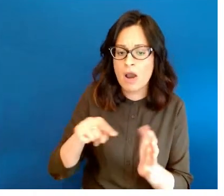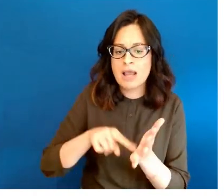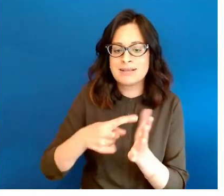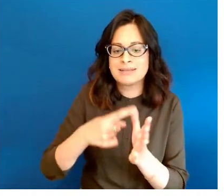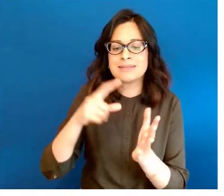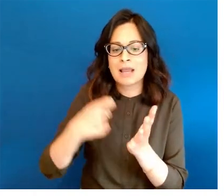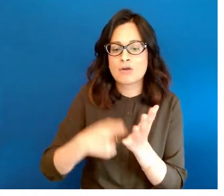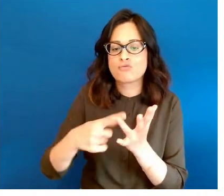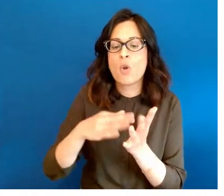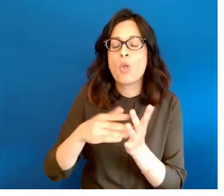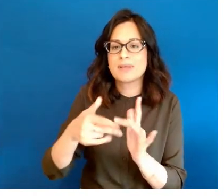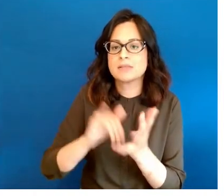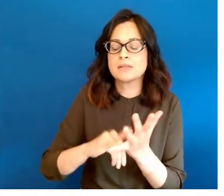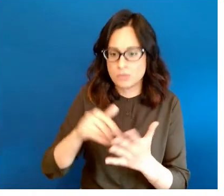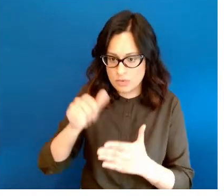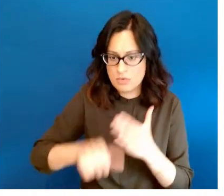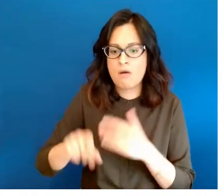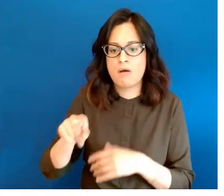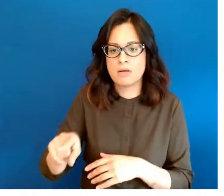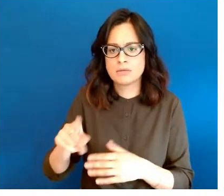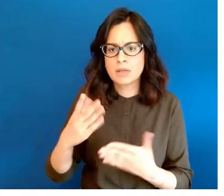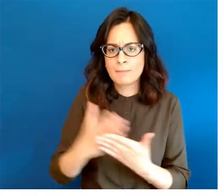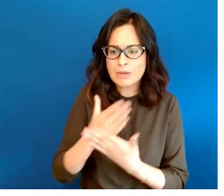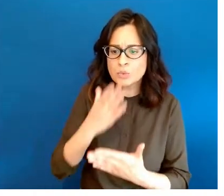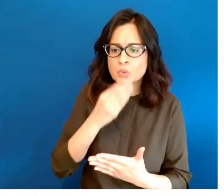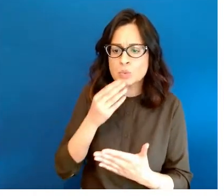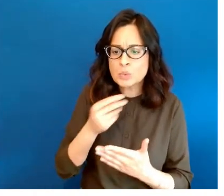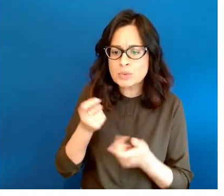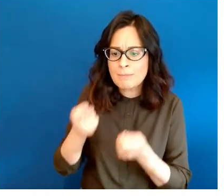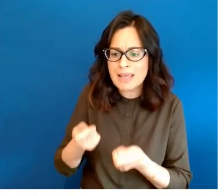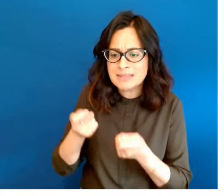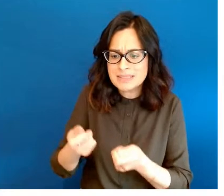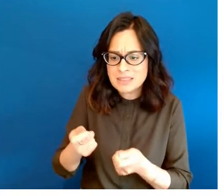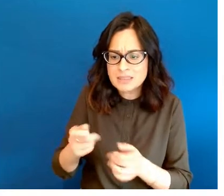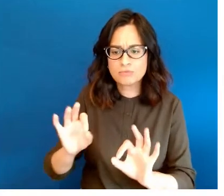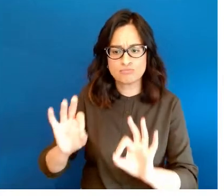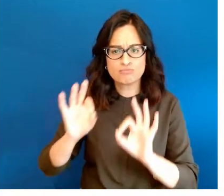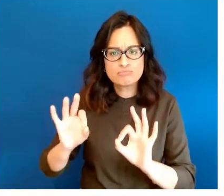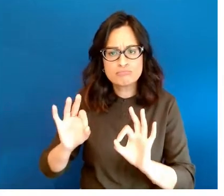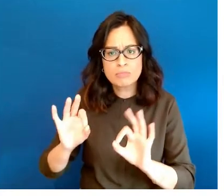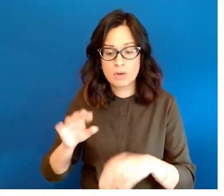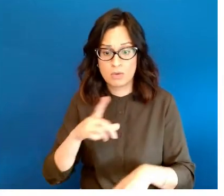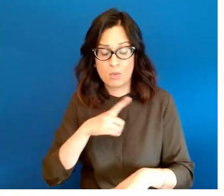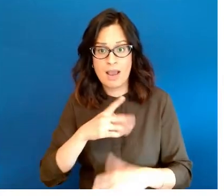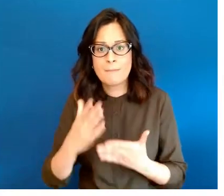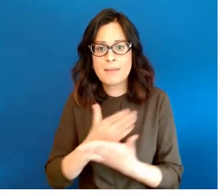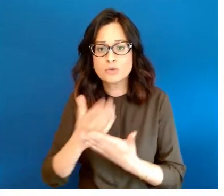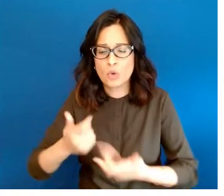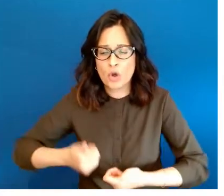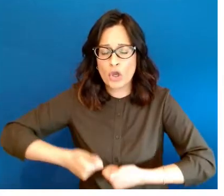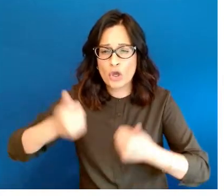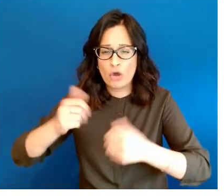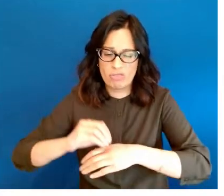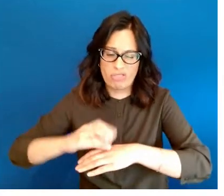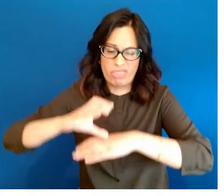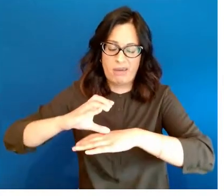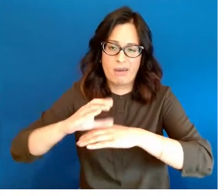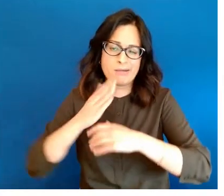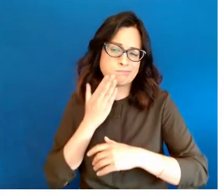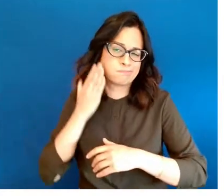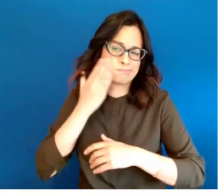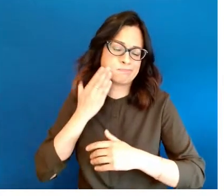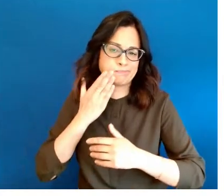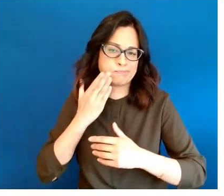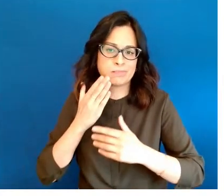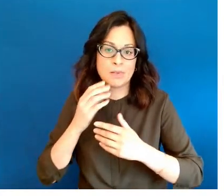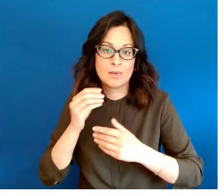maintenance and that they were using a good thick ointment as a barrier in addition to